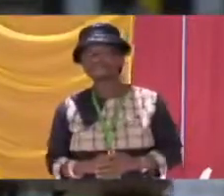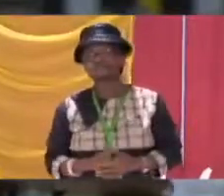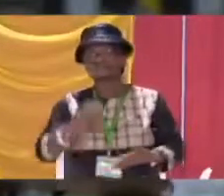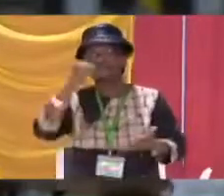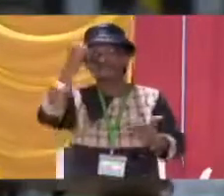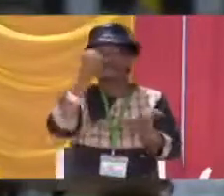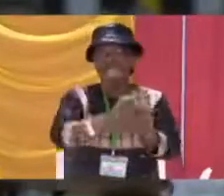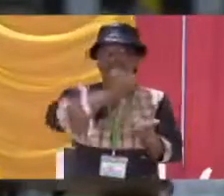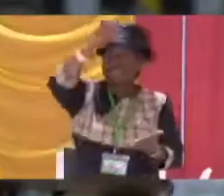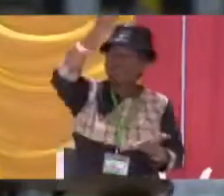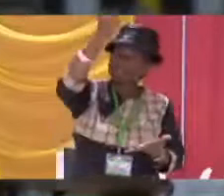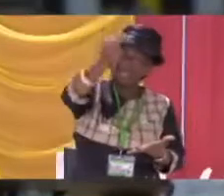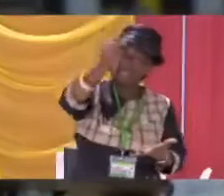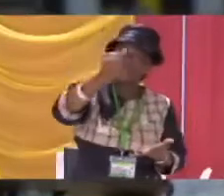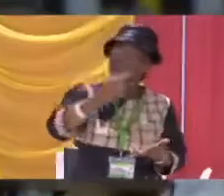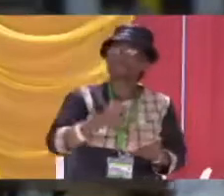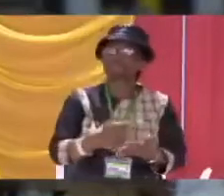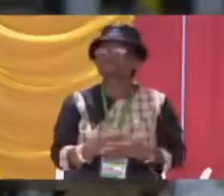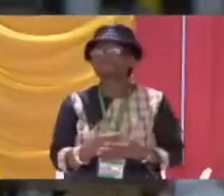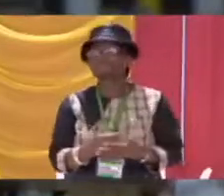Ona yin abaye.